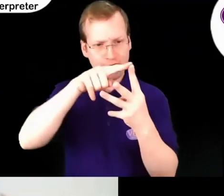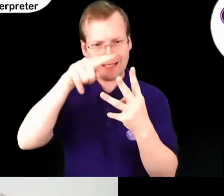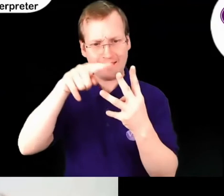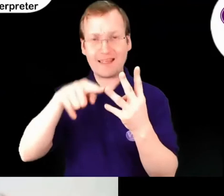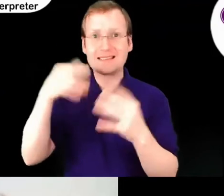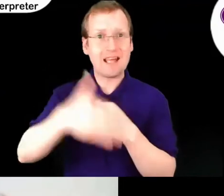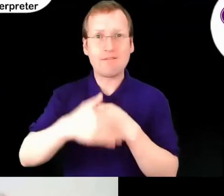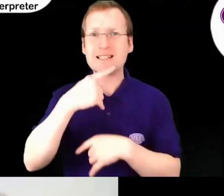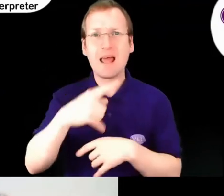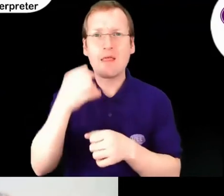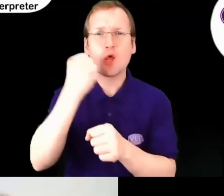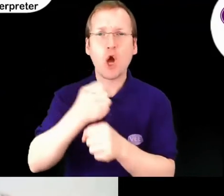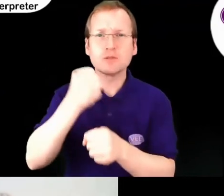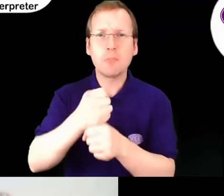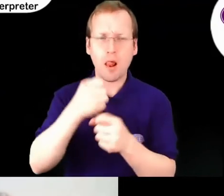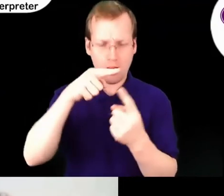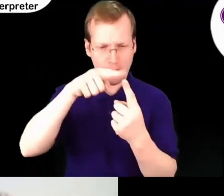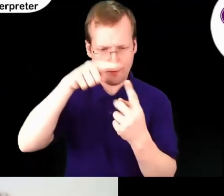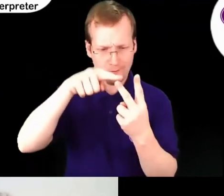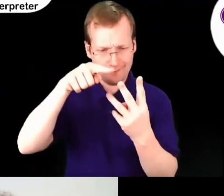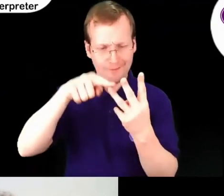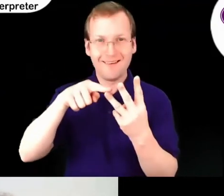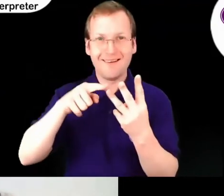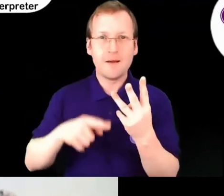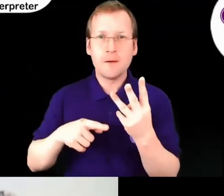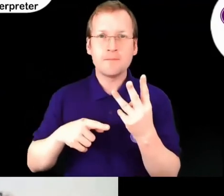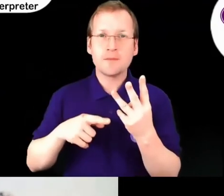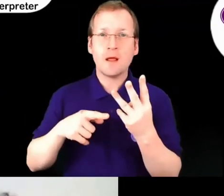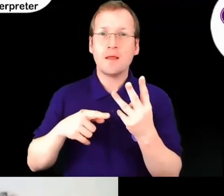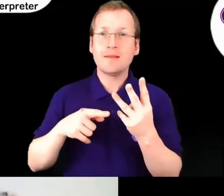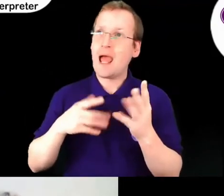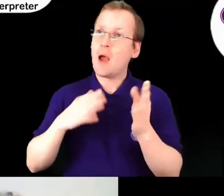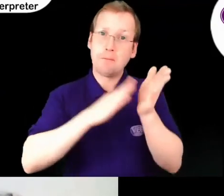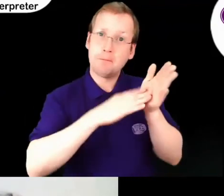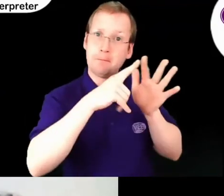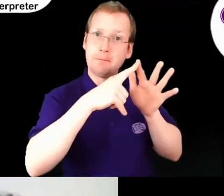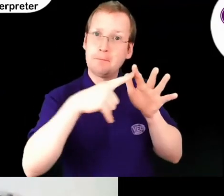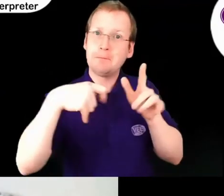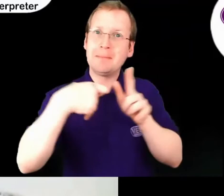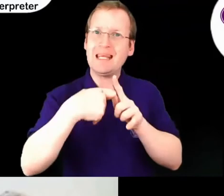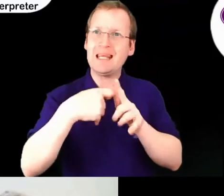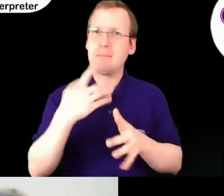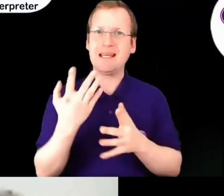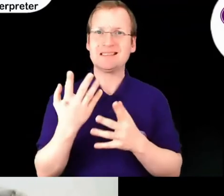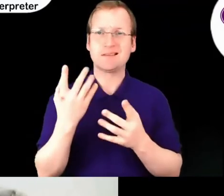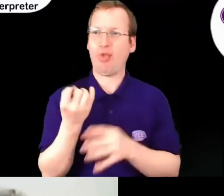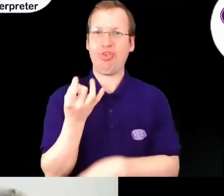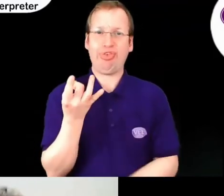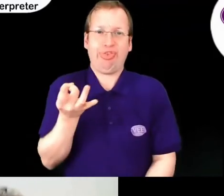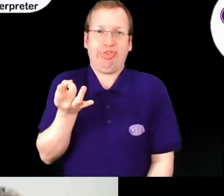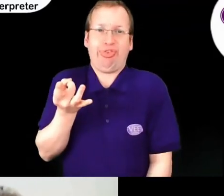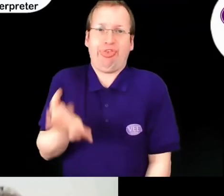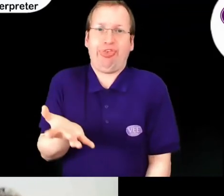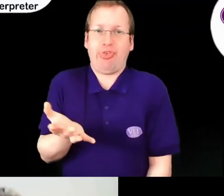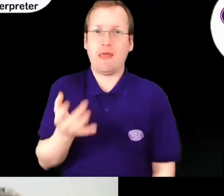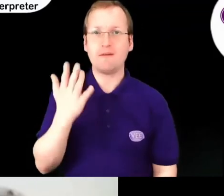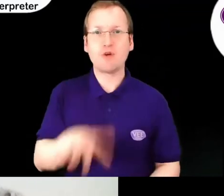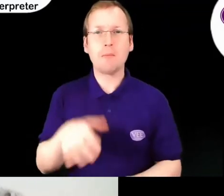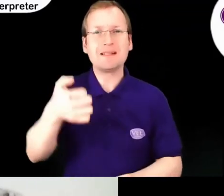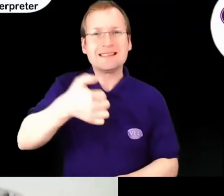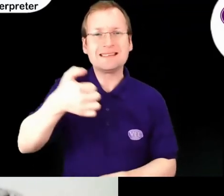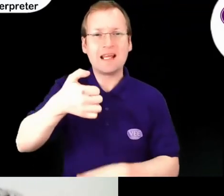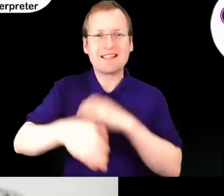Gospels. And, you know, given that meek now means somebody who's spineless, it meant humble in the 16th century, we shouldn't